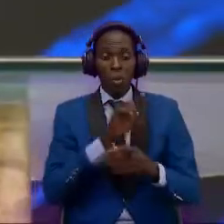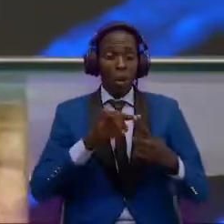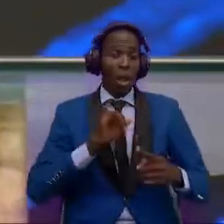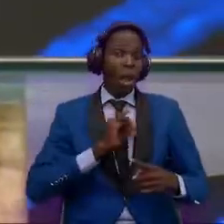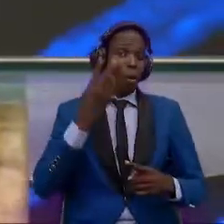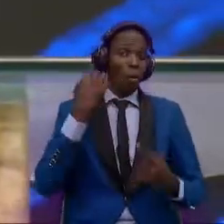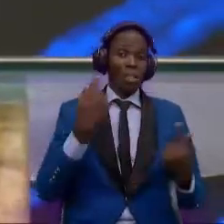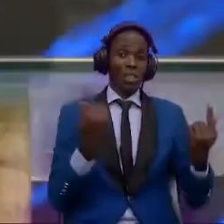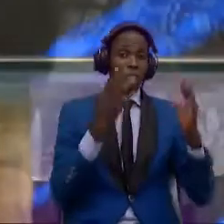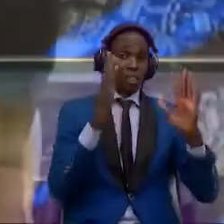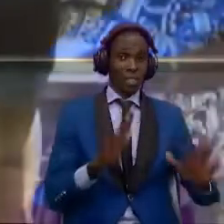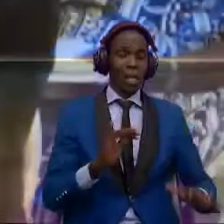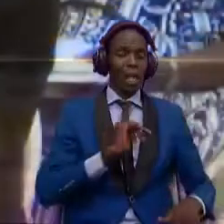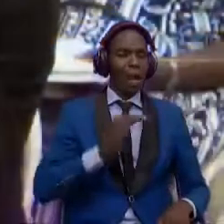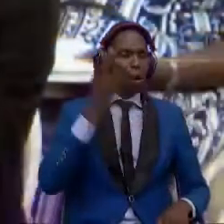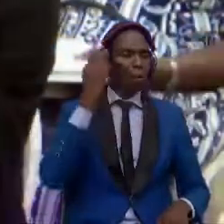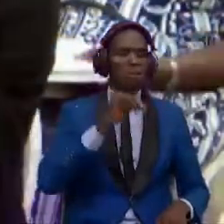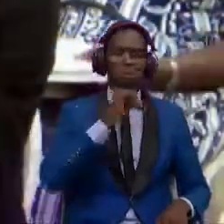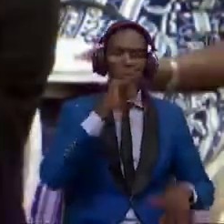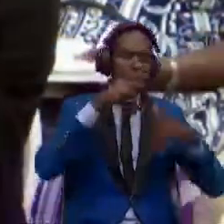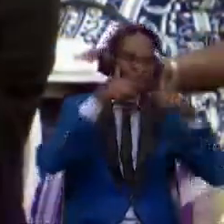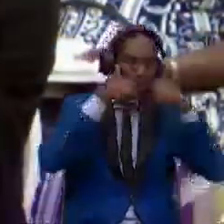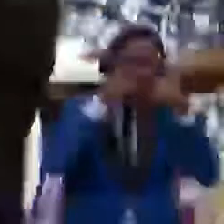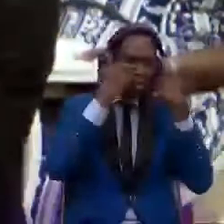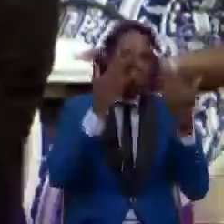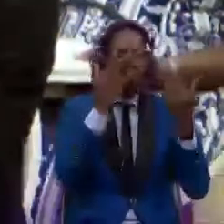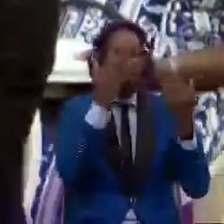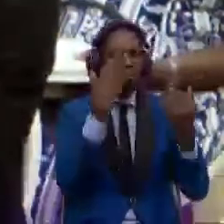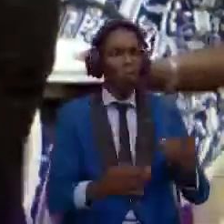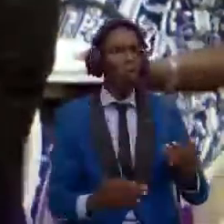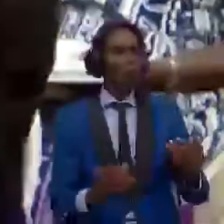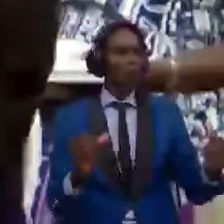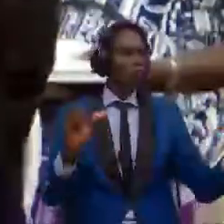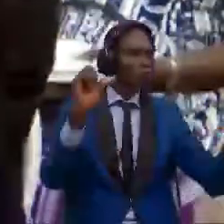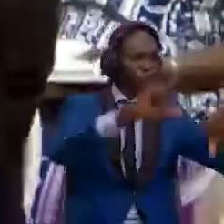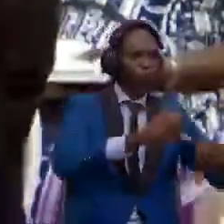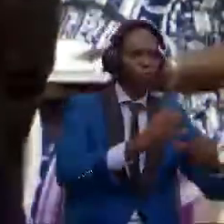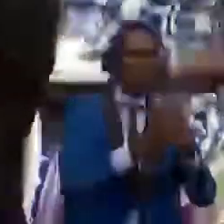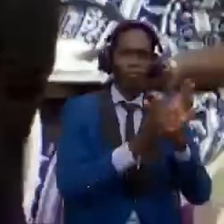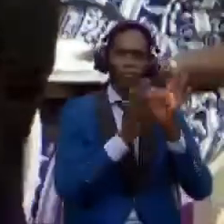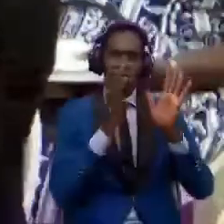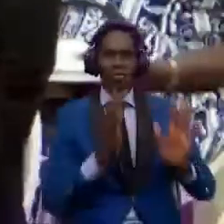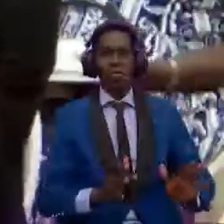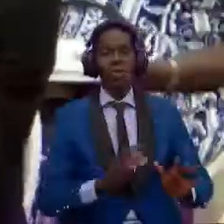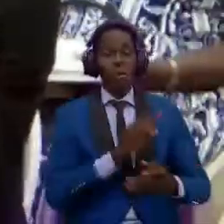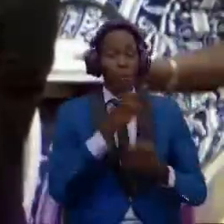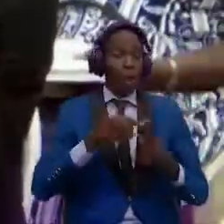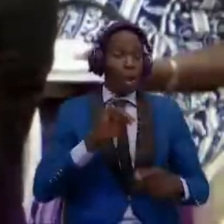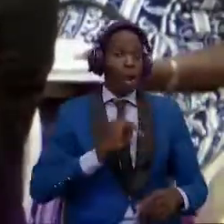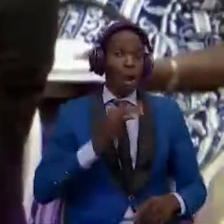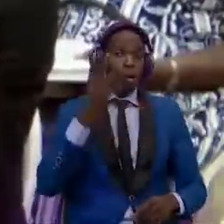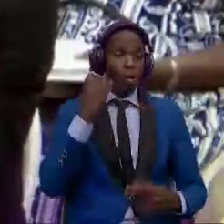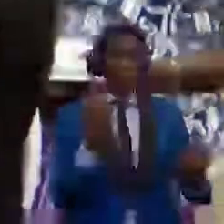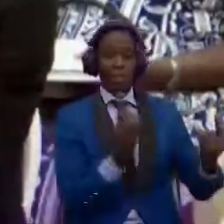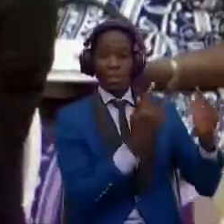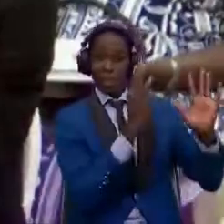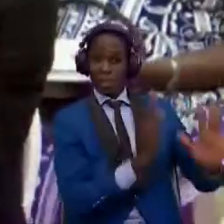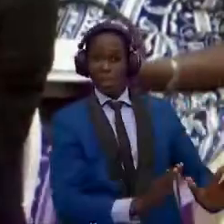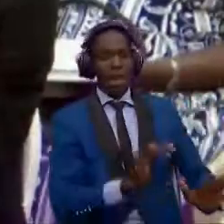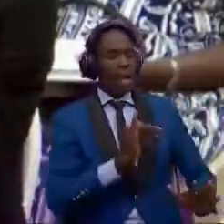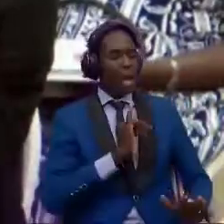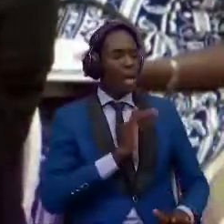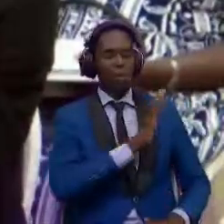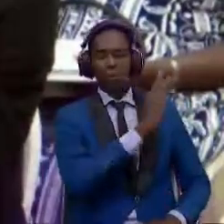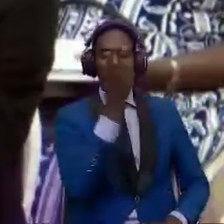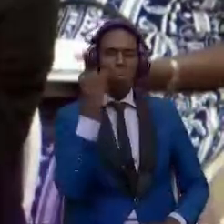being a Pharisee. When I was a sinner, I was not ashamed of being a persecutor. I carried that thing on my